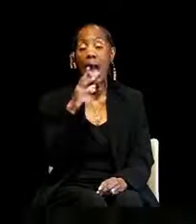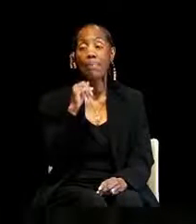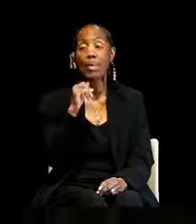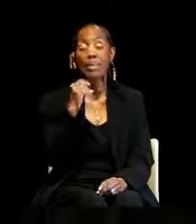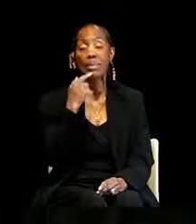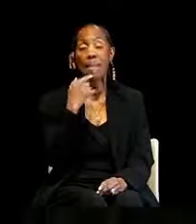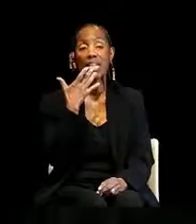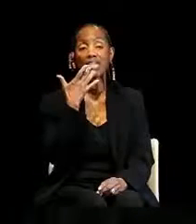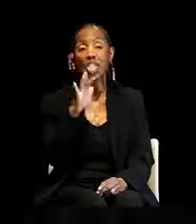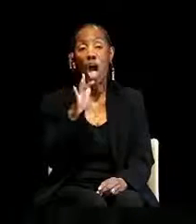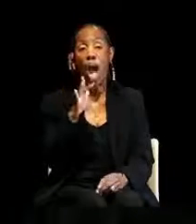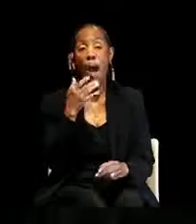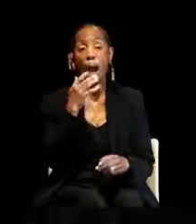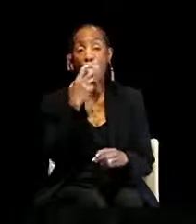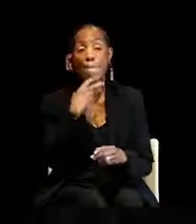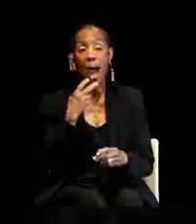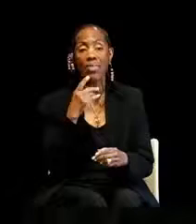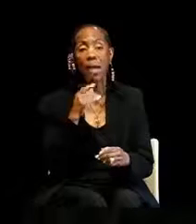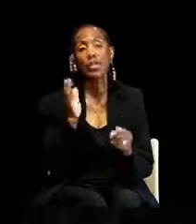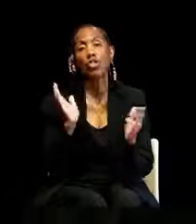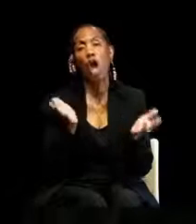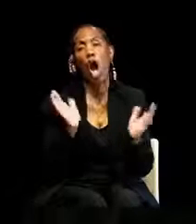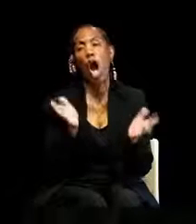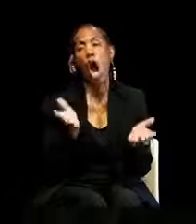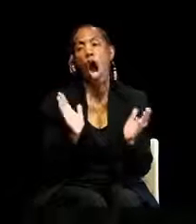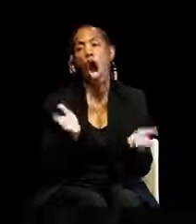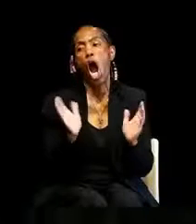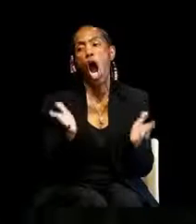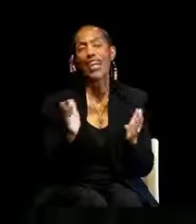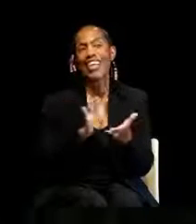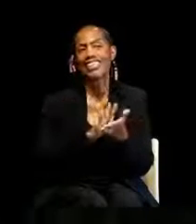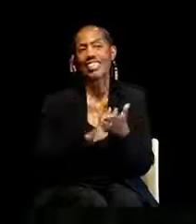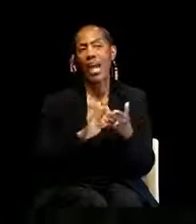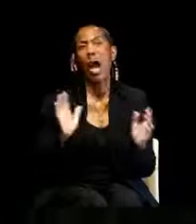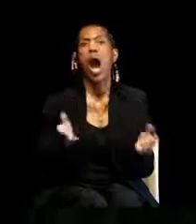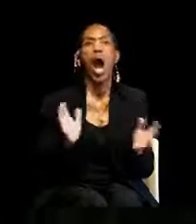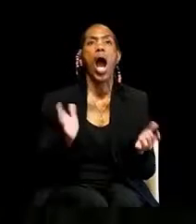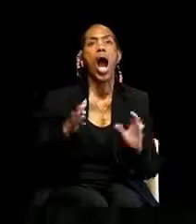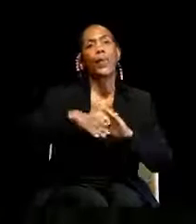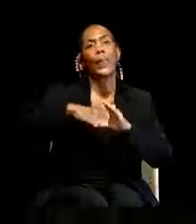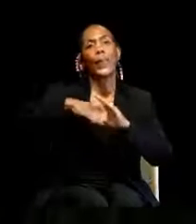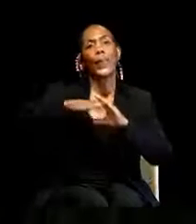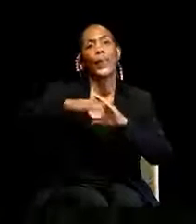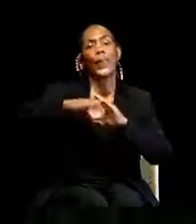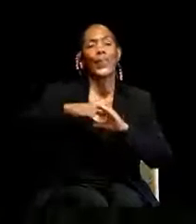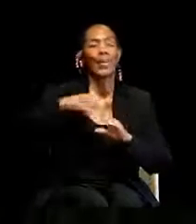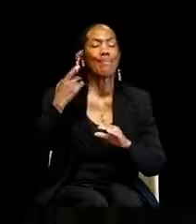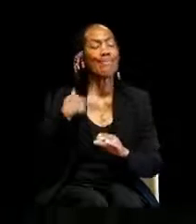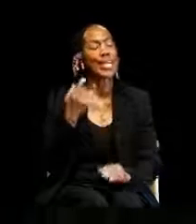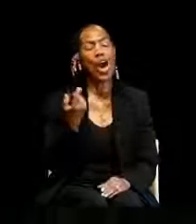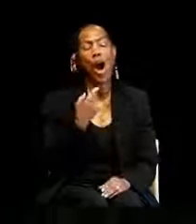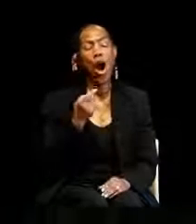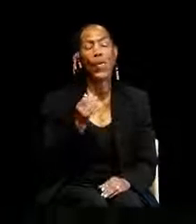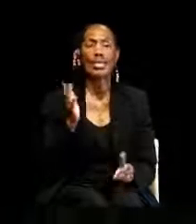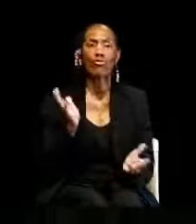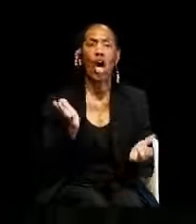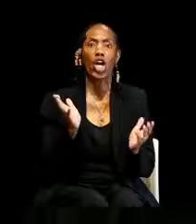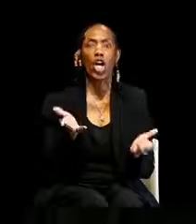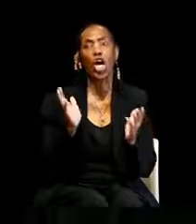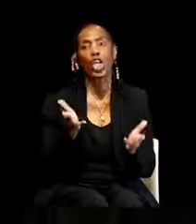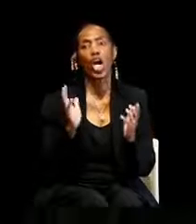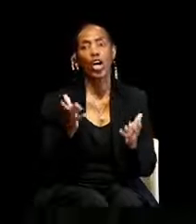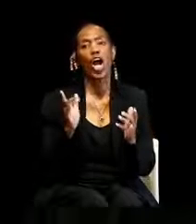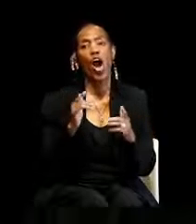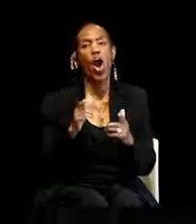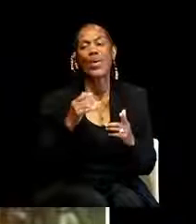means that you talk a lot, okay? That's the nice way of saying it. I always had something to say and to add to everything